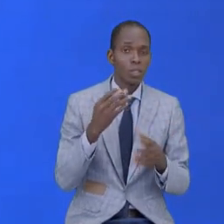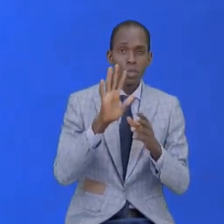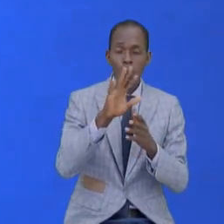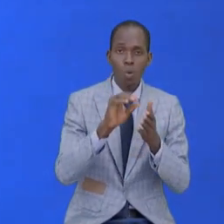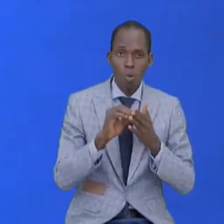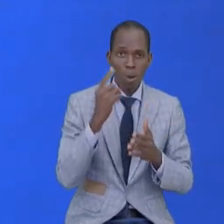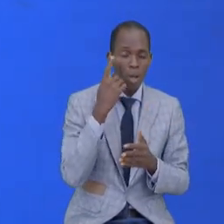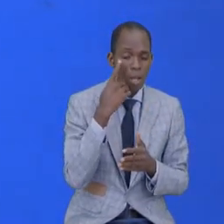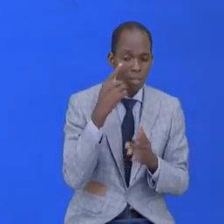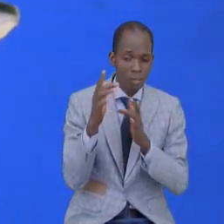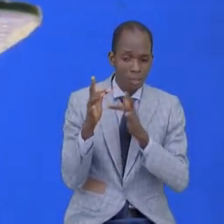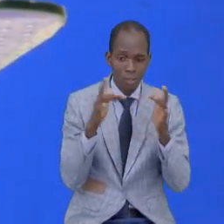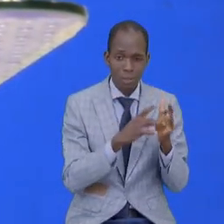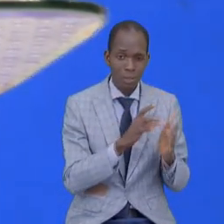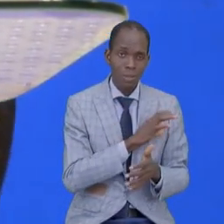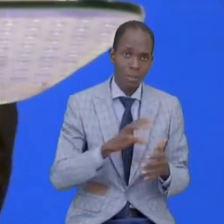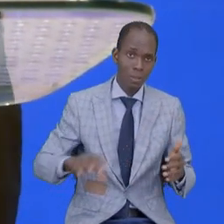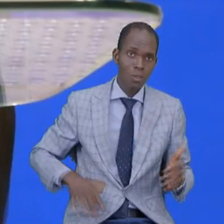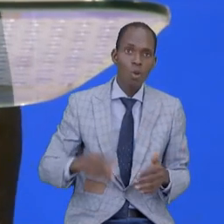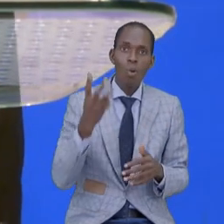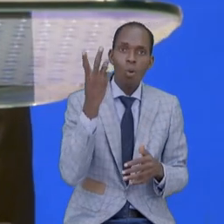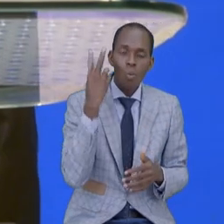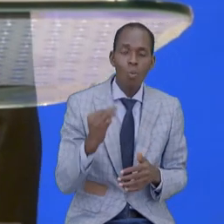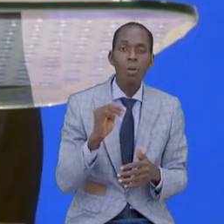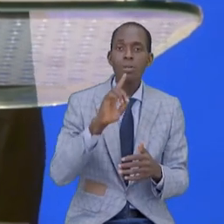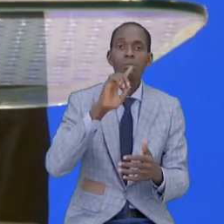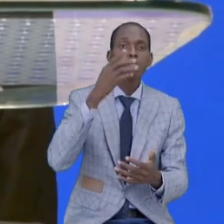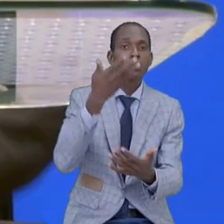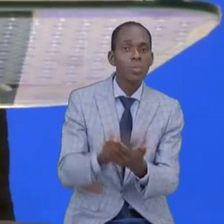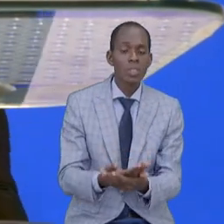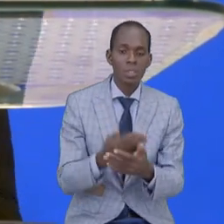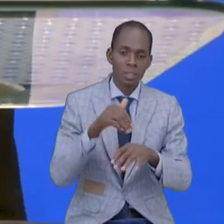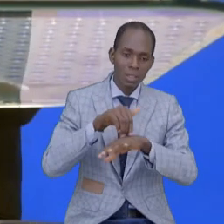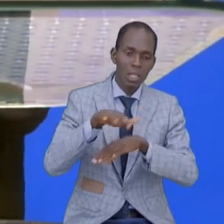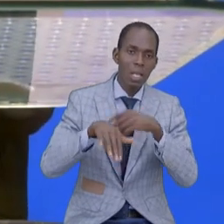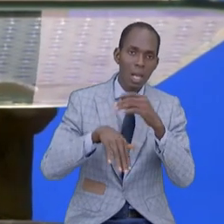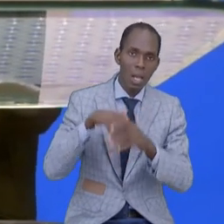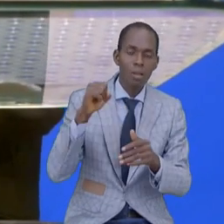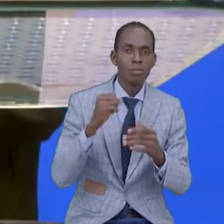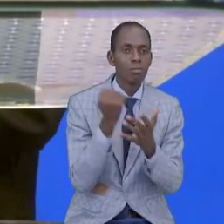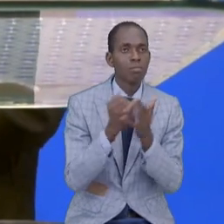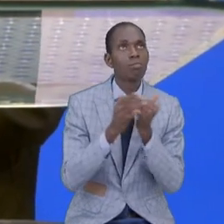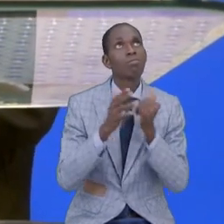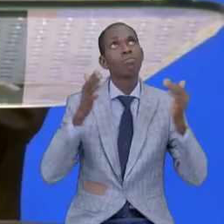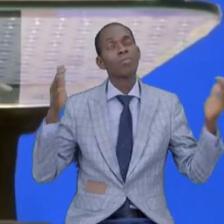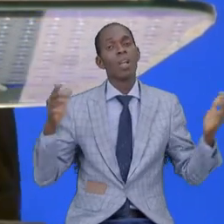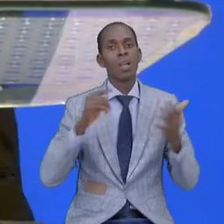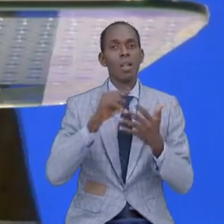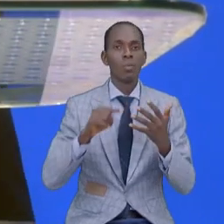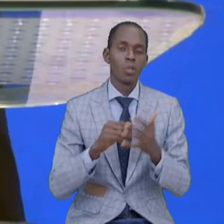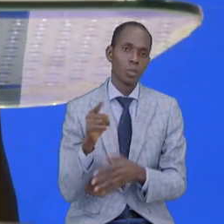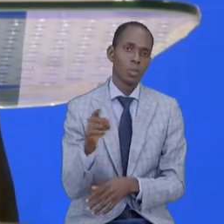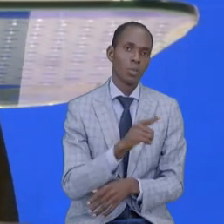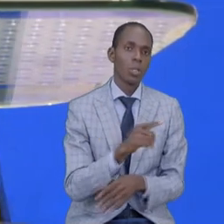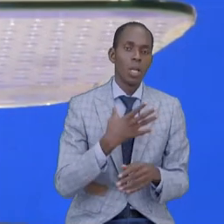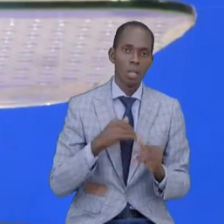eyes, Jesus Christ was evidently set forth, crucified among you. And then he